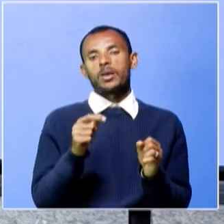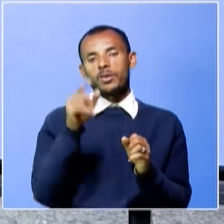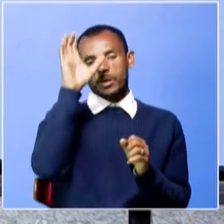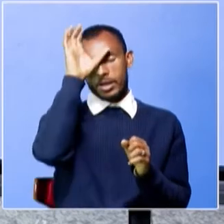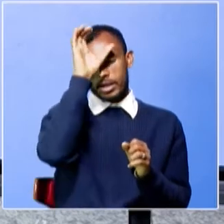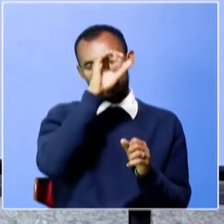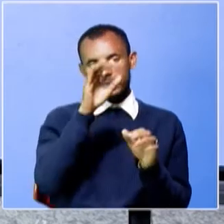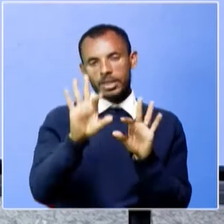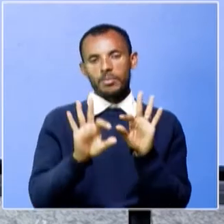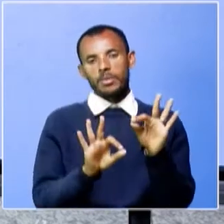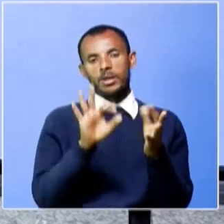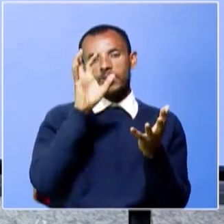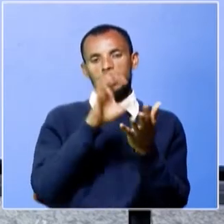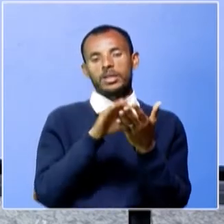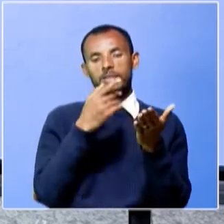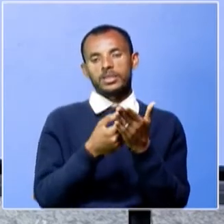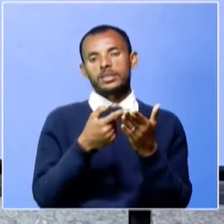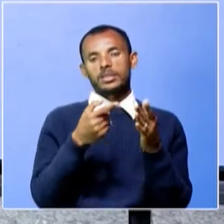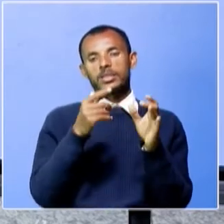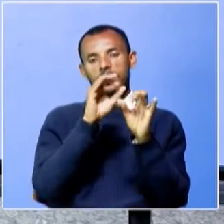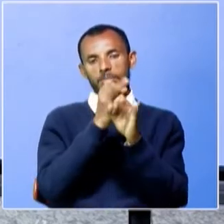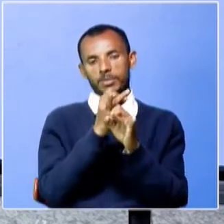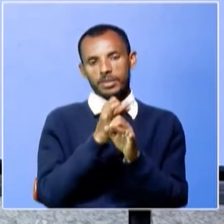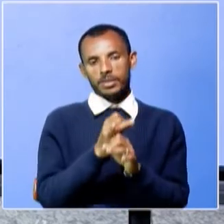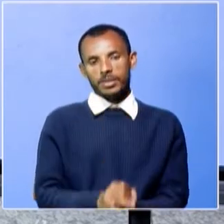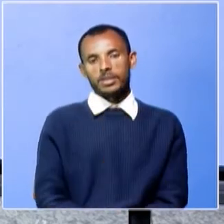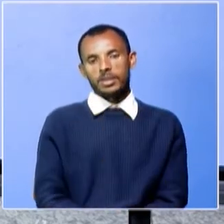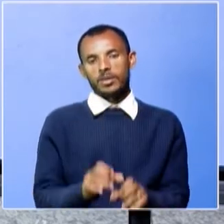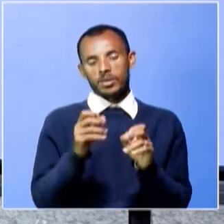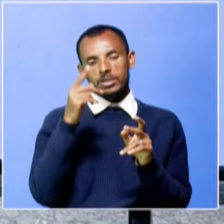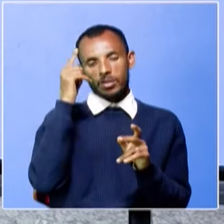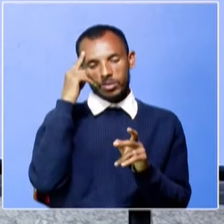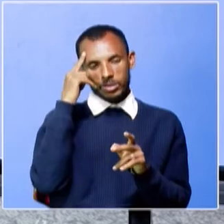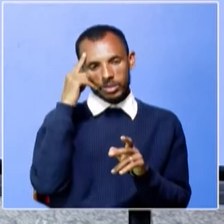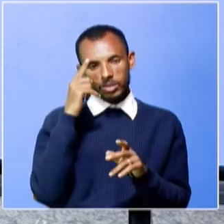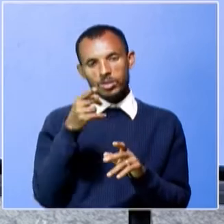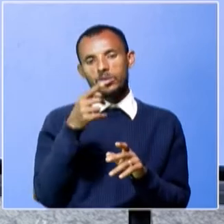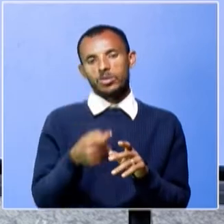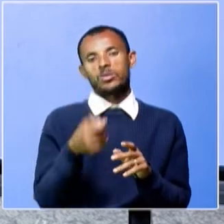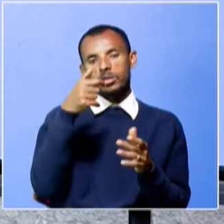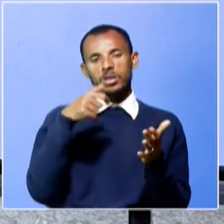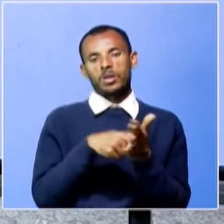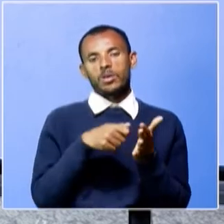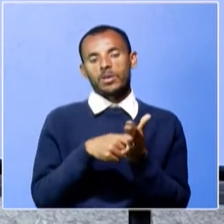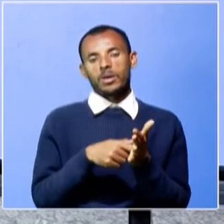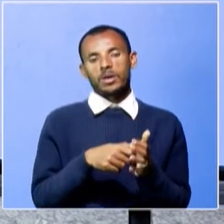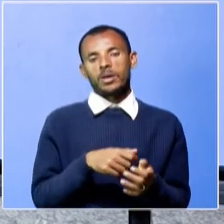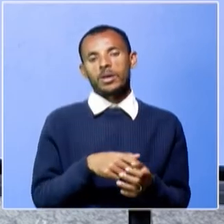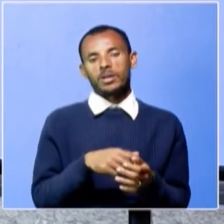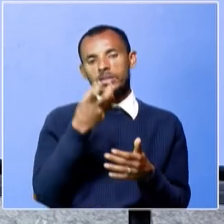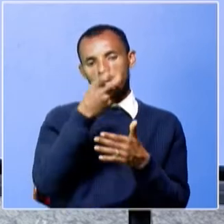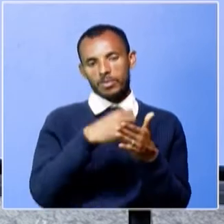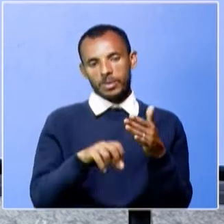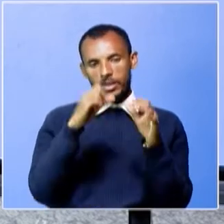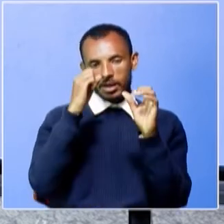space contains in this experiment? Okay, suppose you use a coin, the output